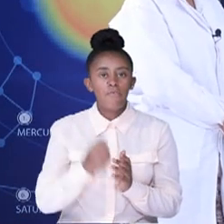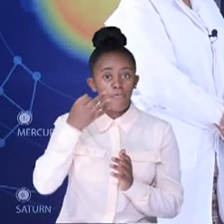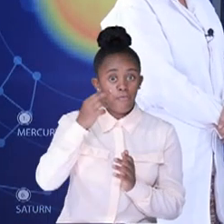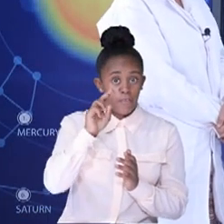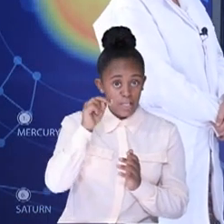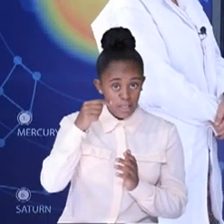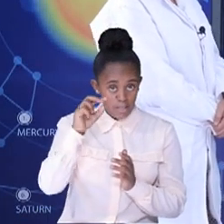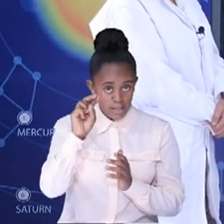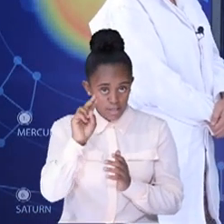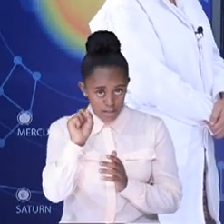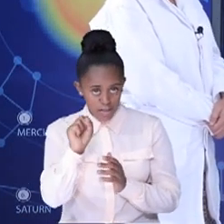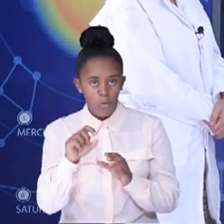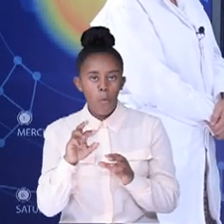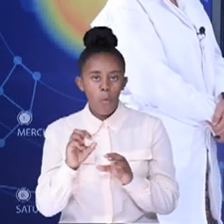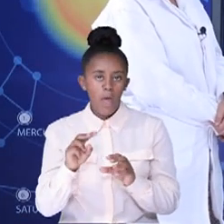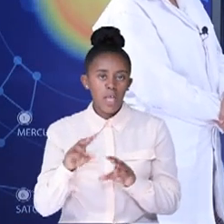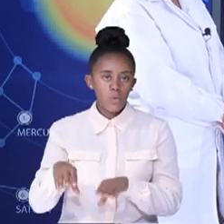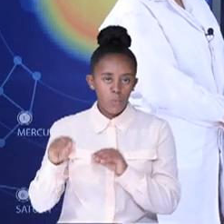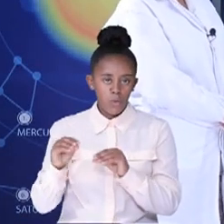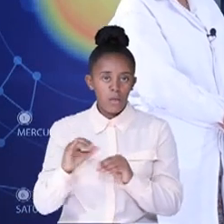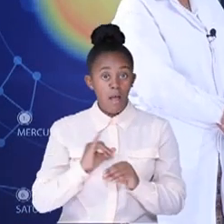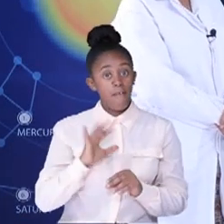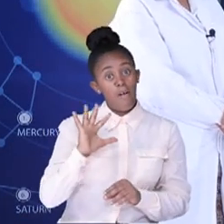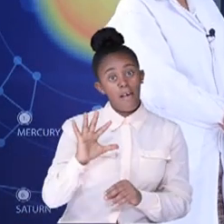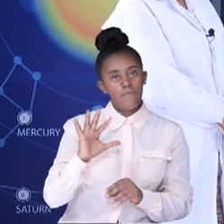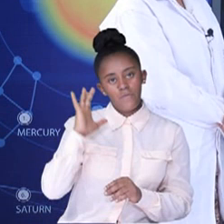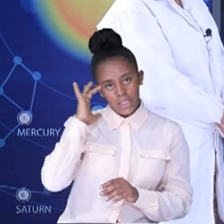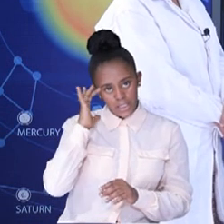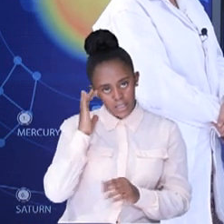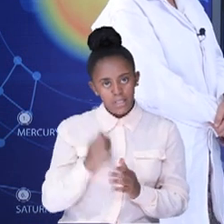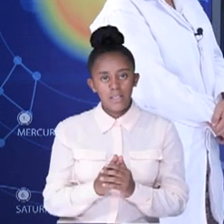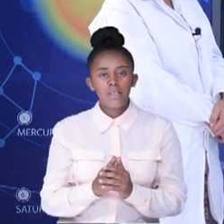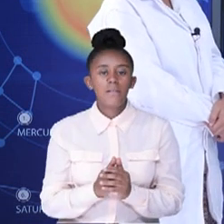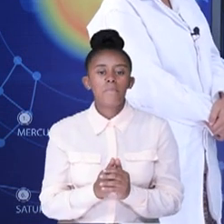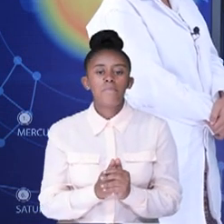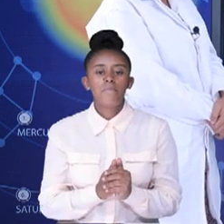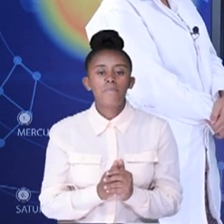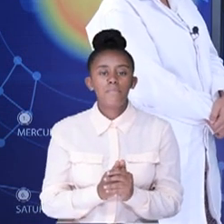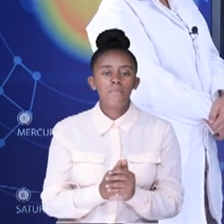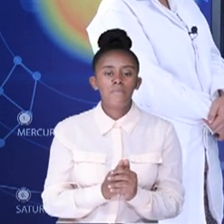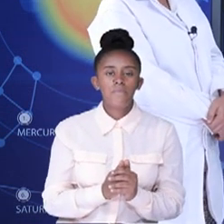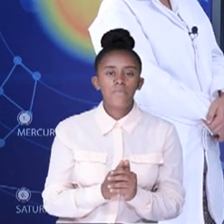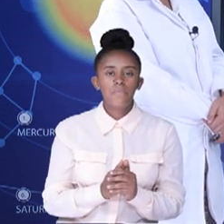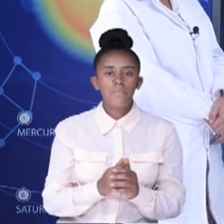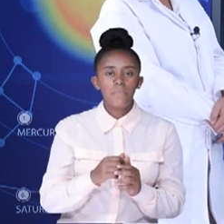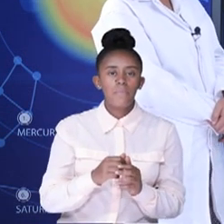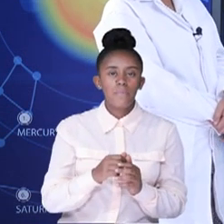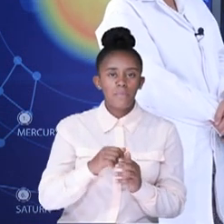Okay, students, I have 5 diseases that are caused by fungus: